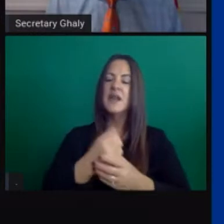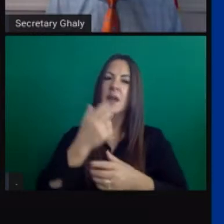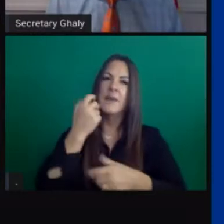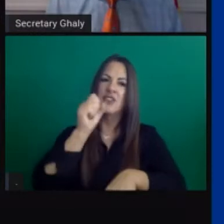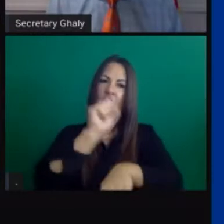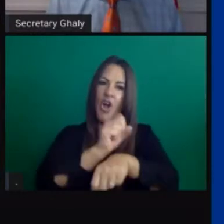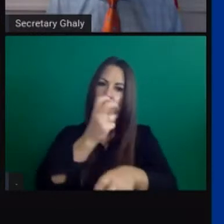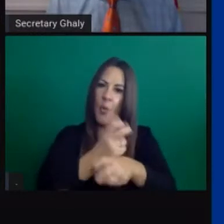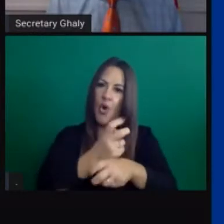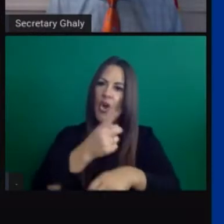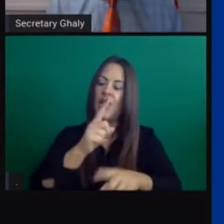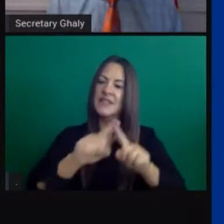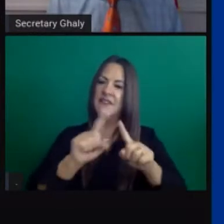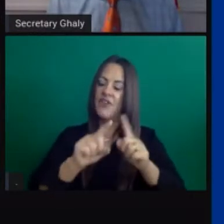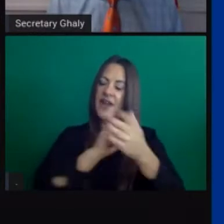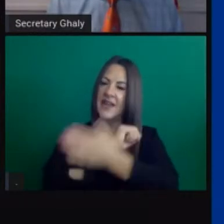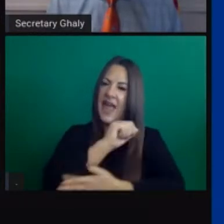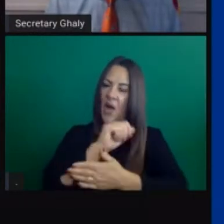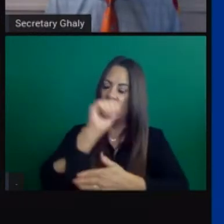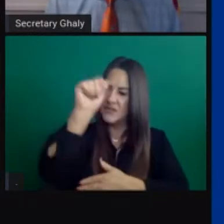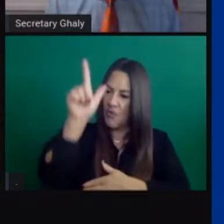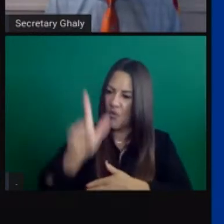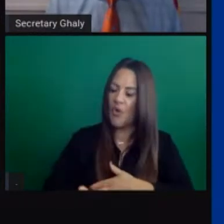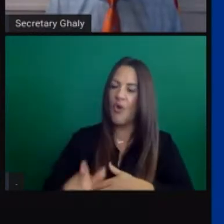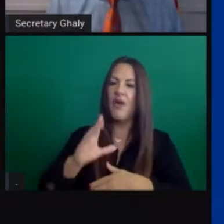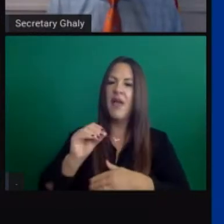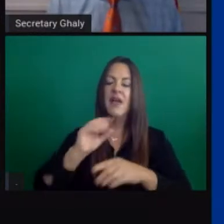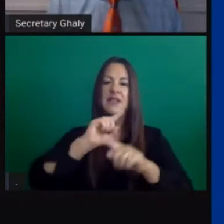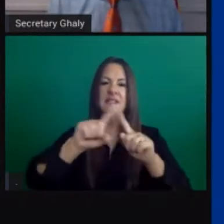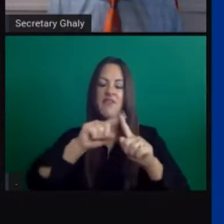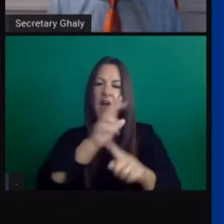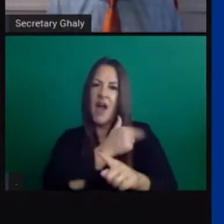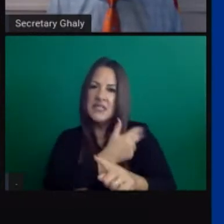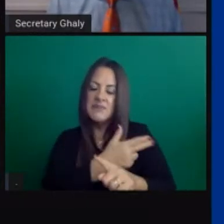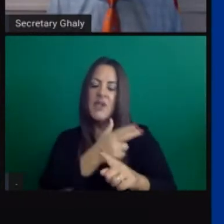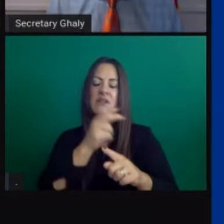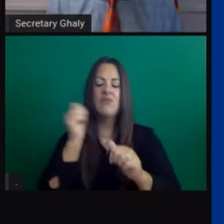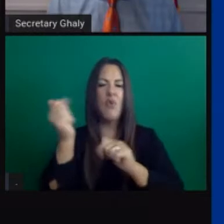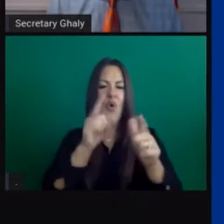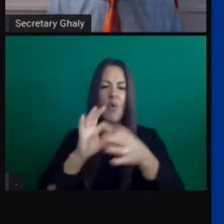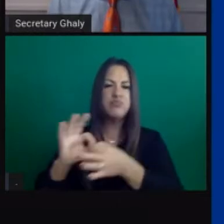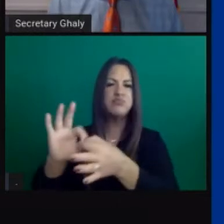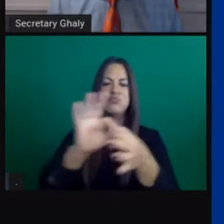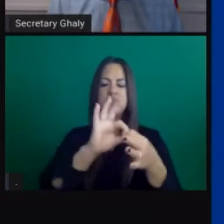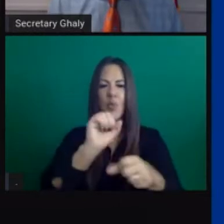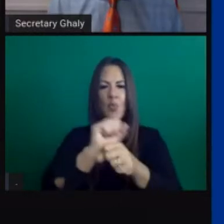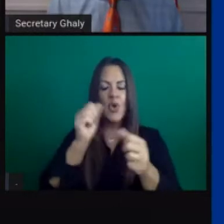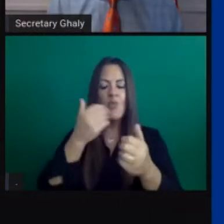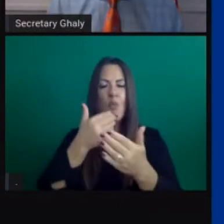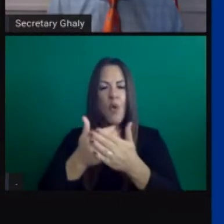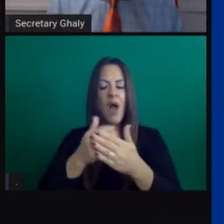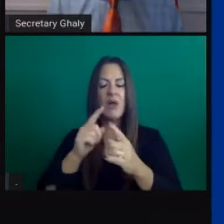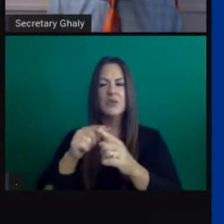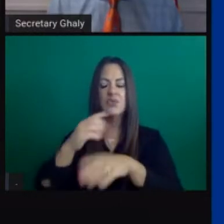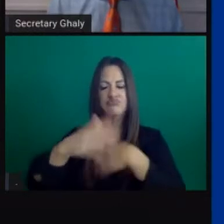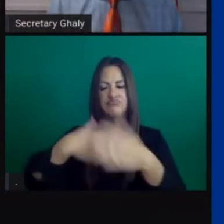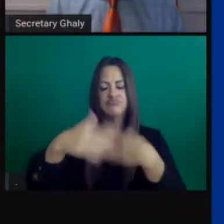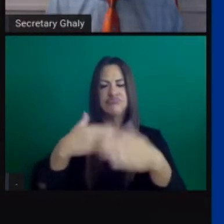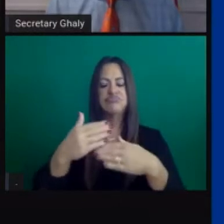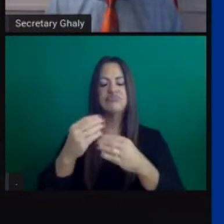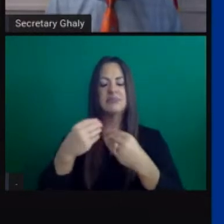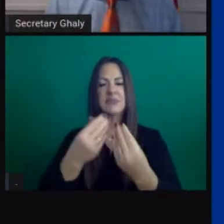healthcare delivery system, the number of others who are standing up events to get Californians vaccinated across the